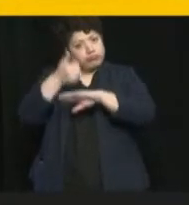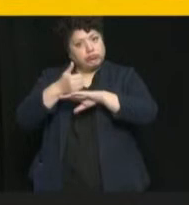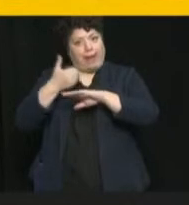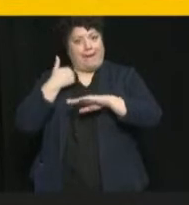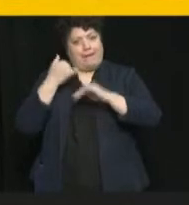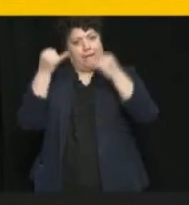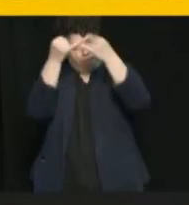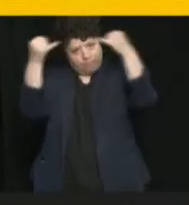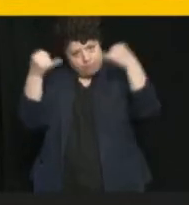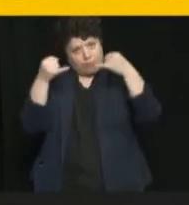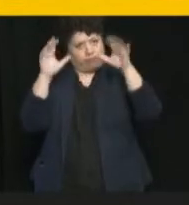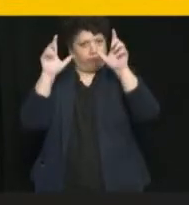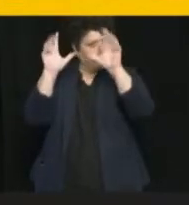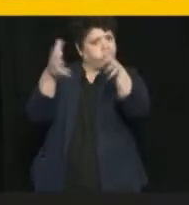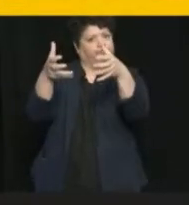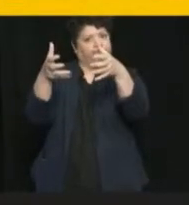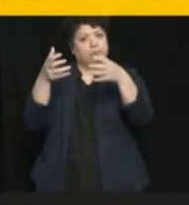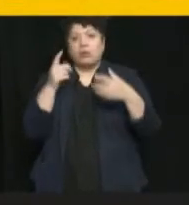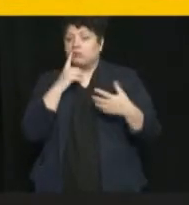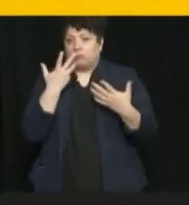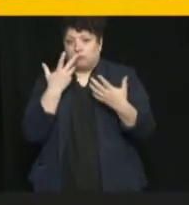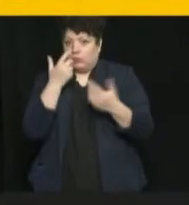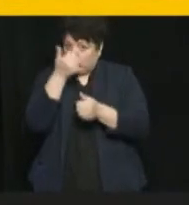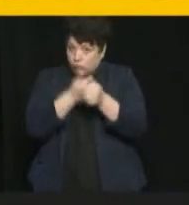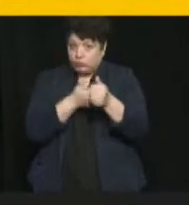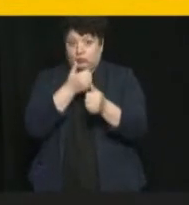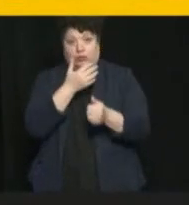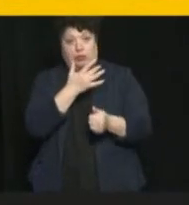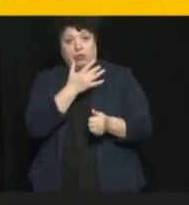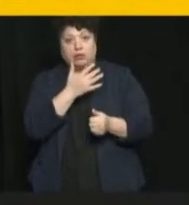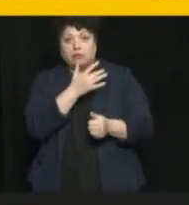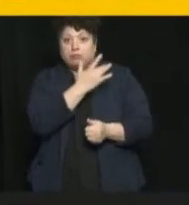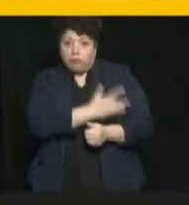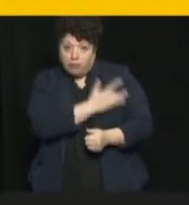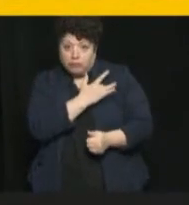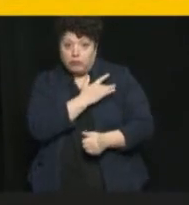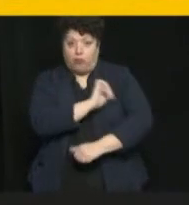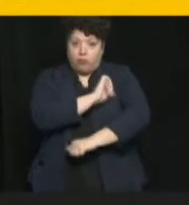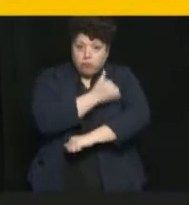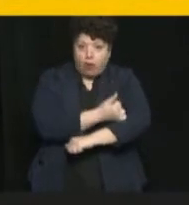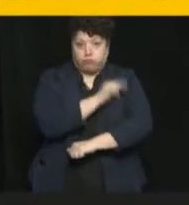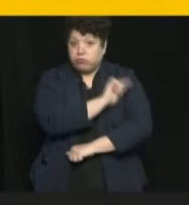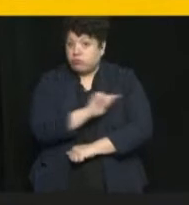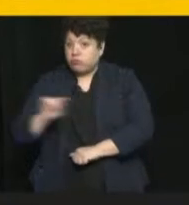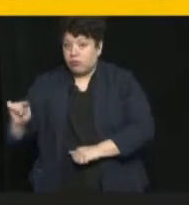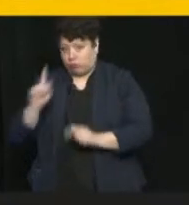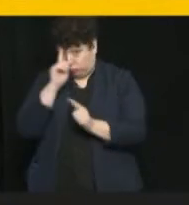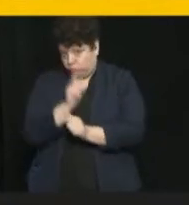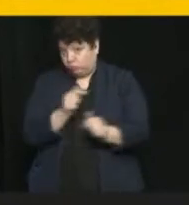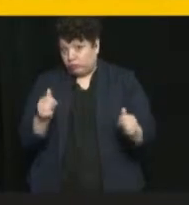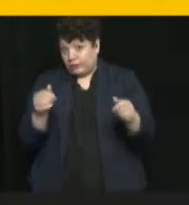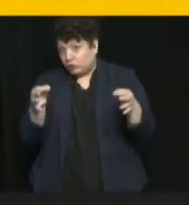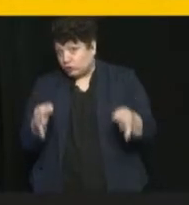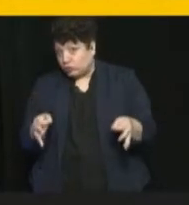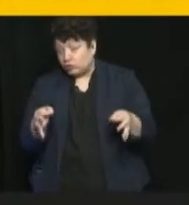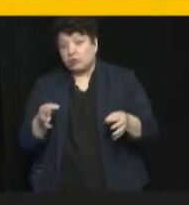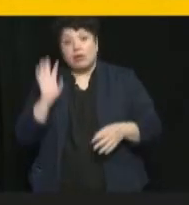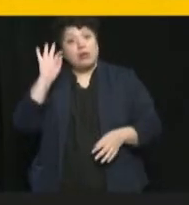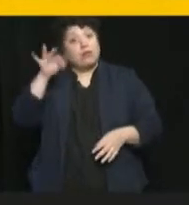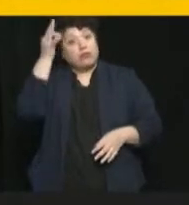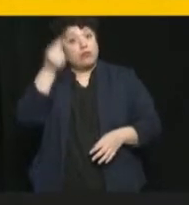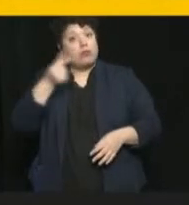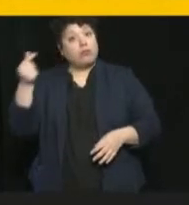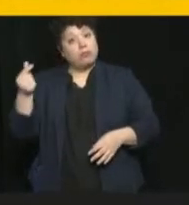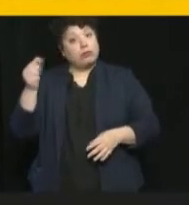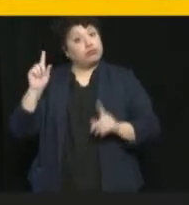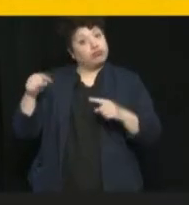each jurisdiction across the country must make its own decisions. And as I've said from the very beginning, the federal government